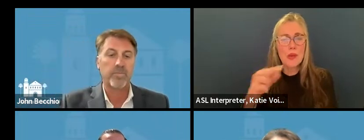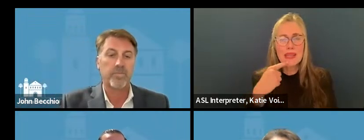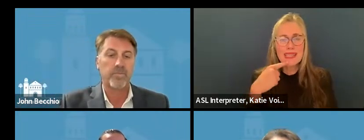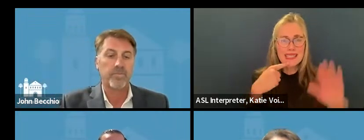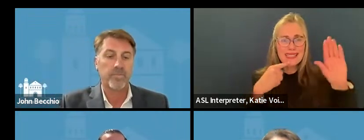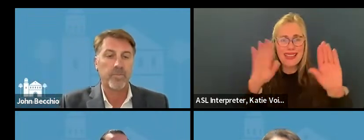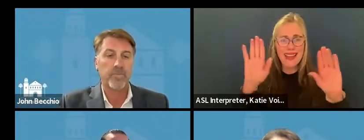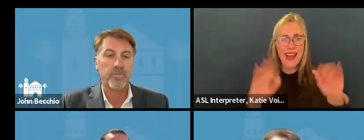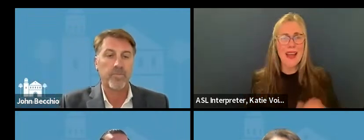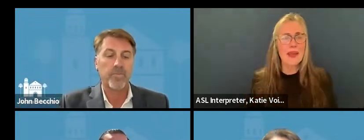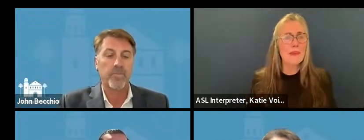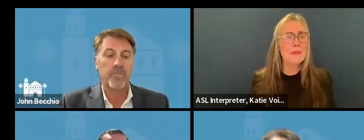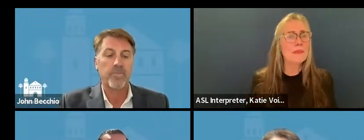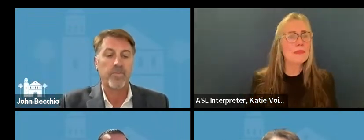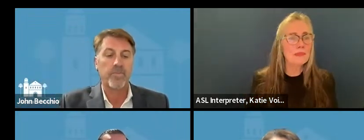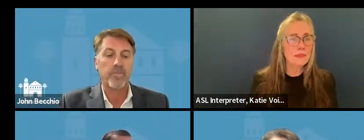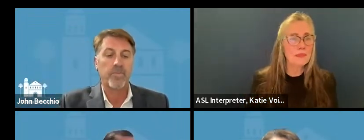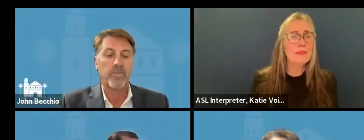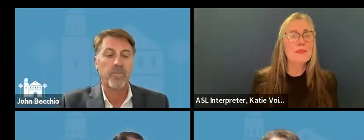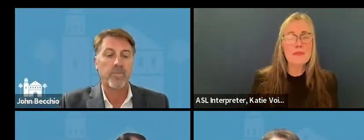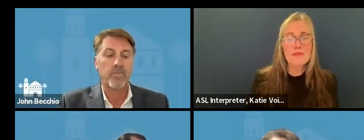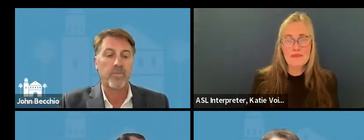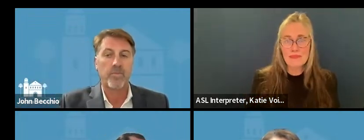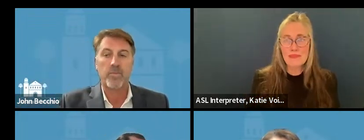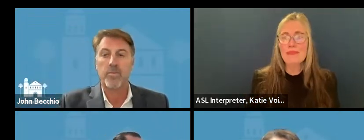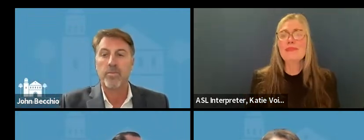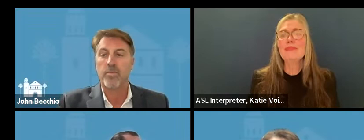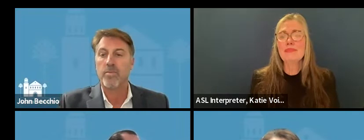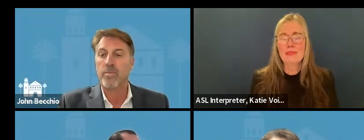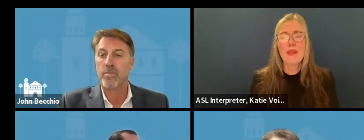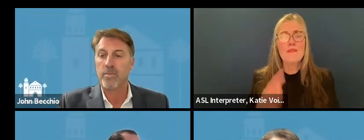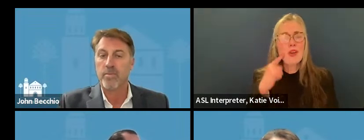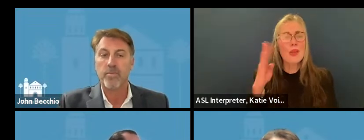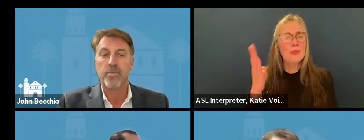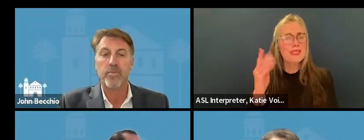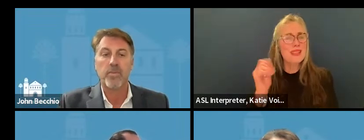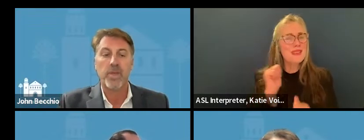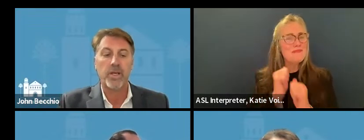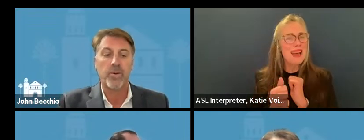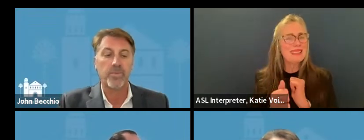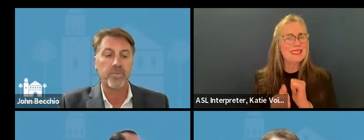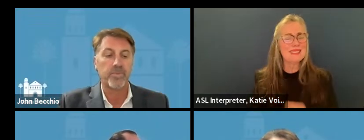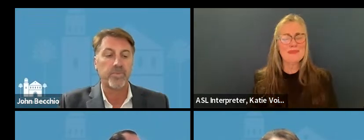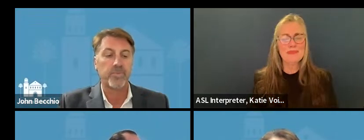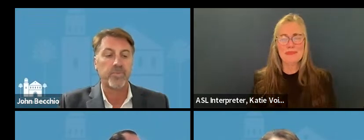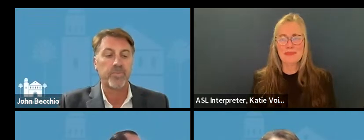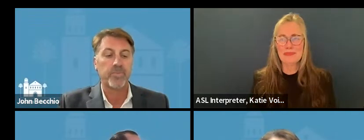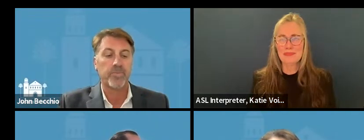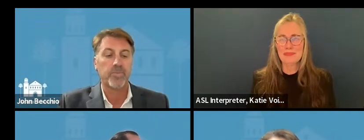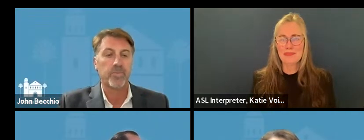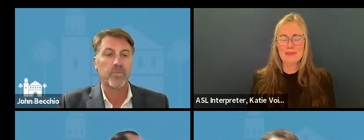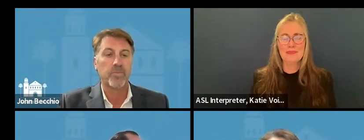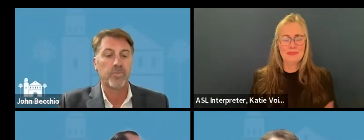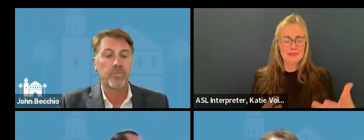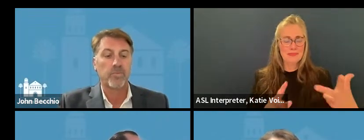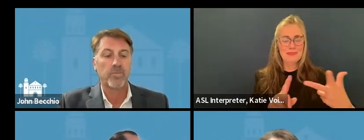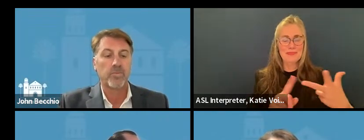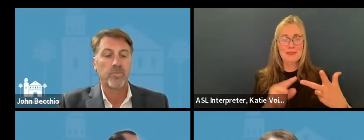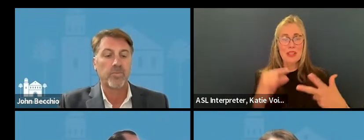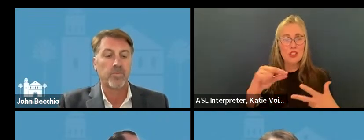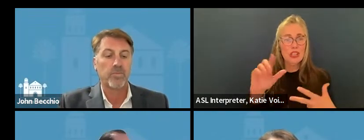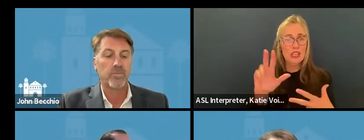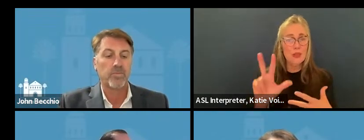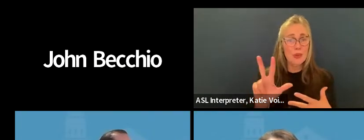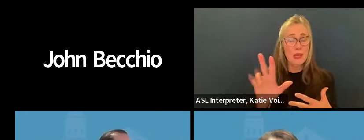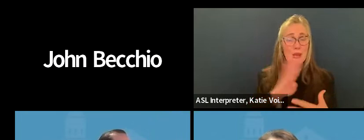sure we got Aye. everybody. Aye. Thank you for that presentation. The motion passes. Thank you. Next, we're moving to item G3, board